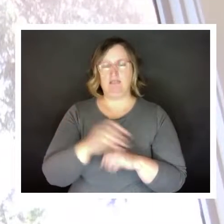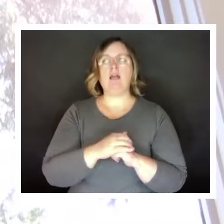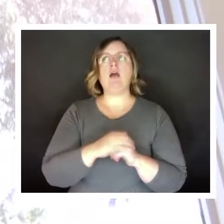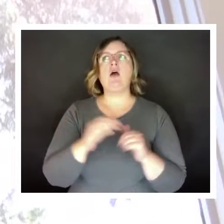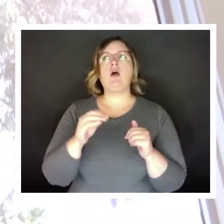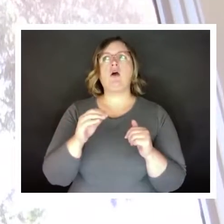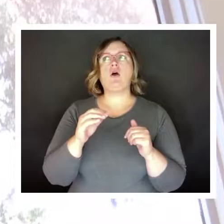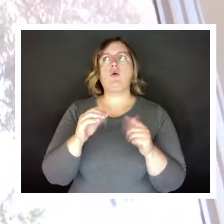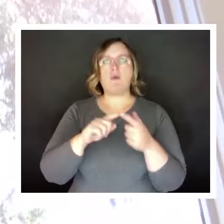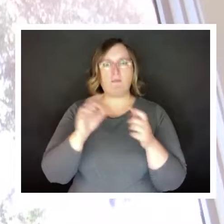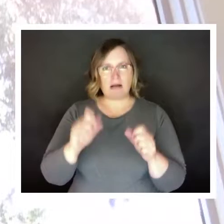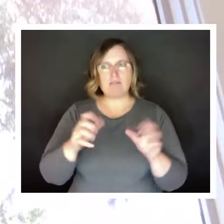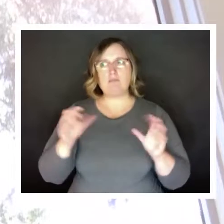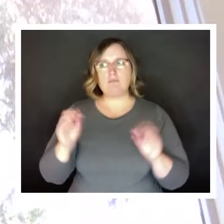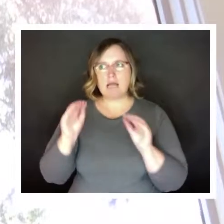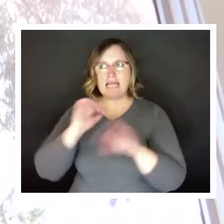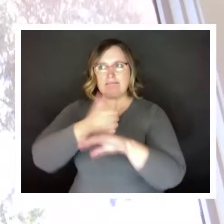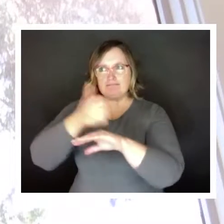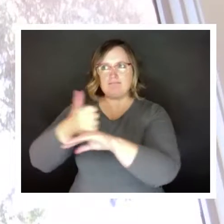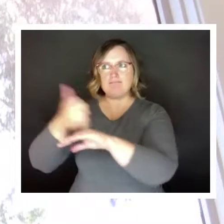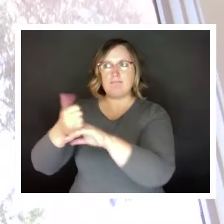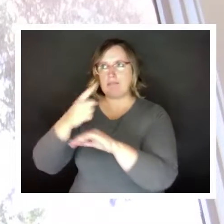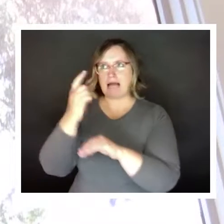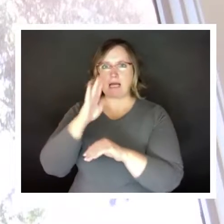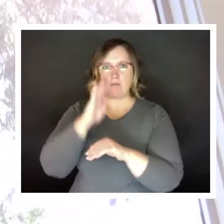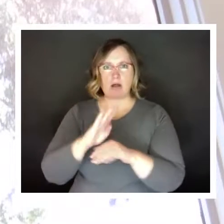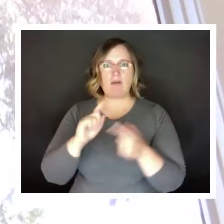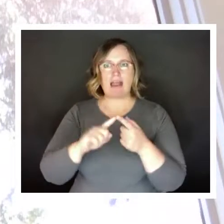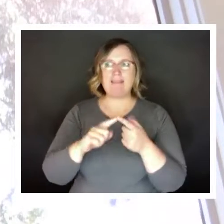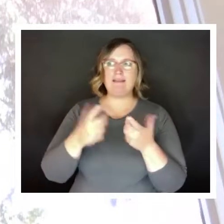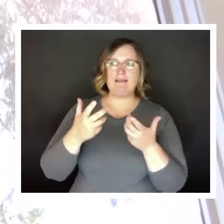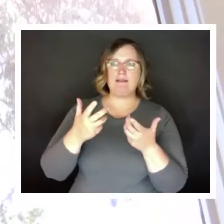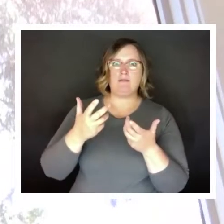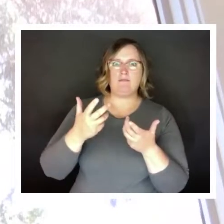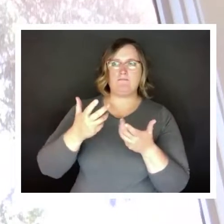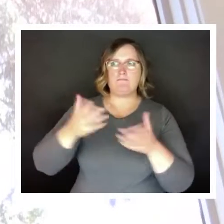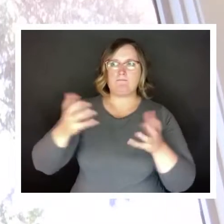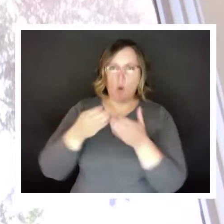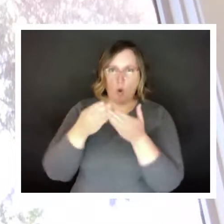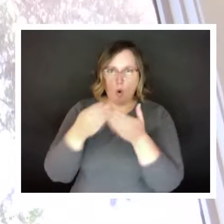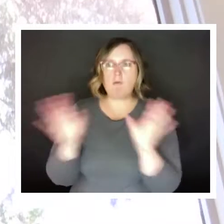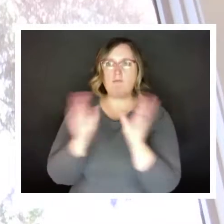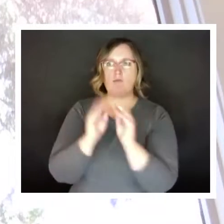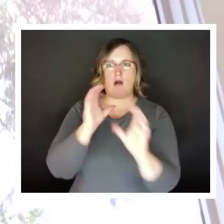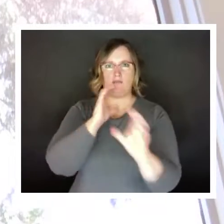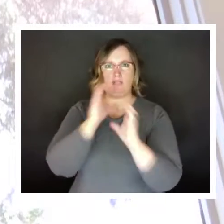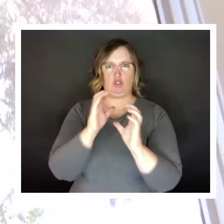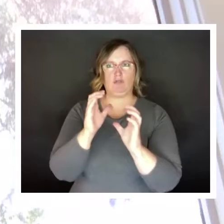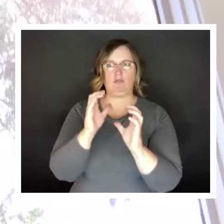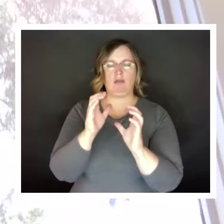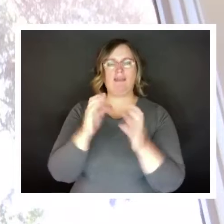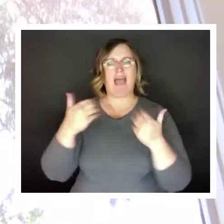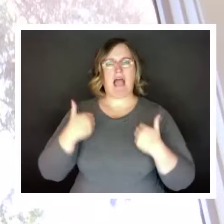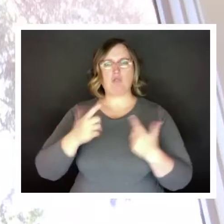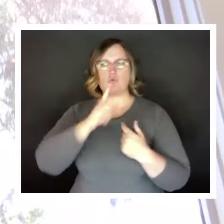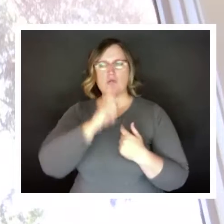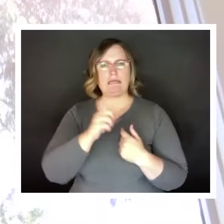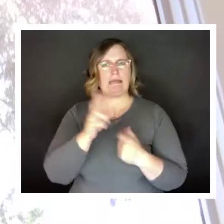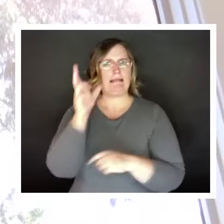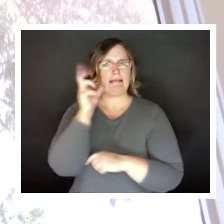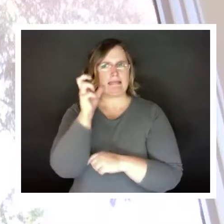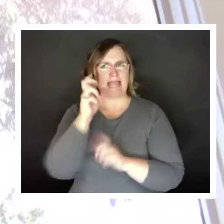communities and shift the power of the American state and the weight of an American legacy towards a more open conversation that has true listening at its